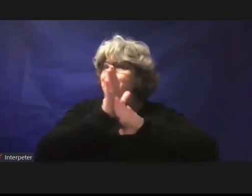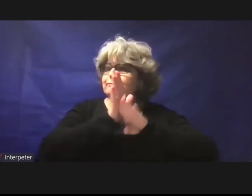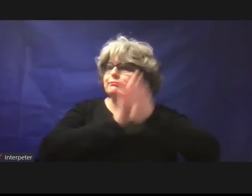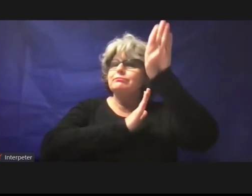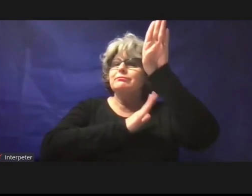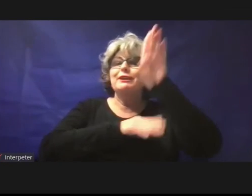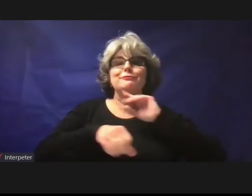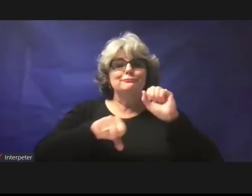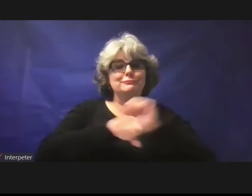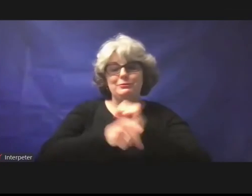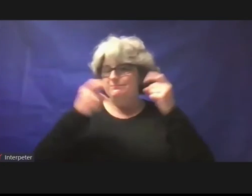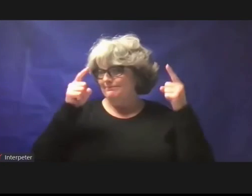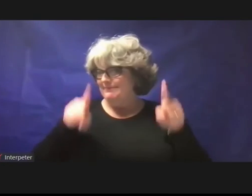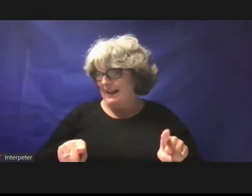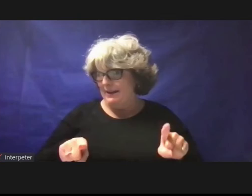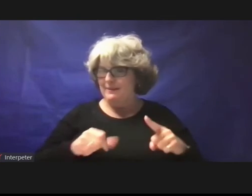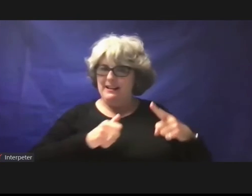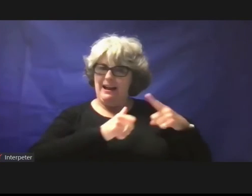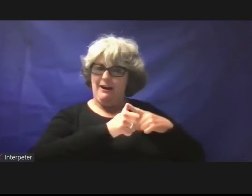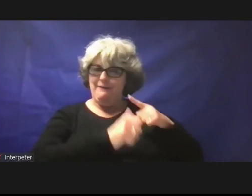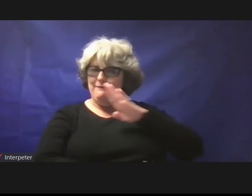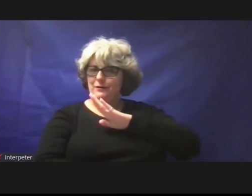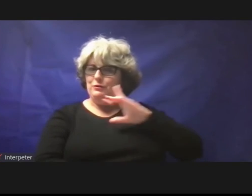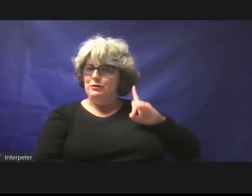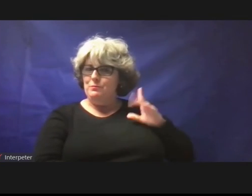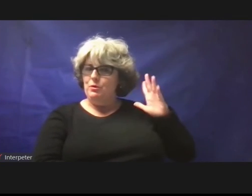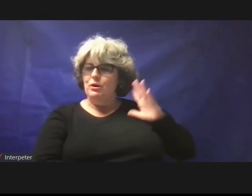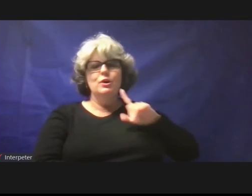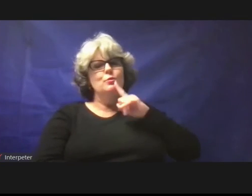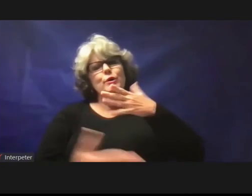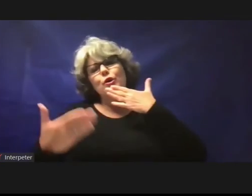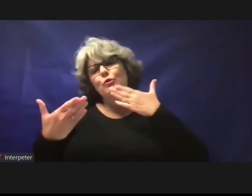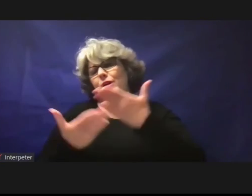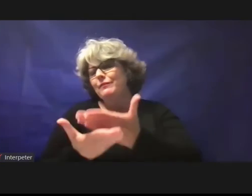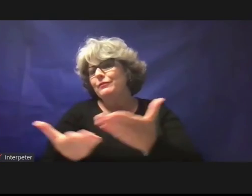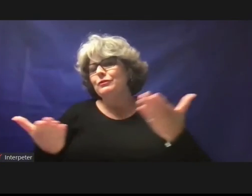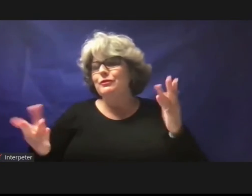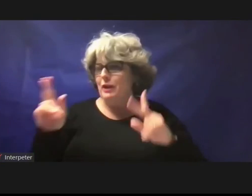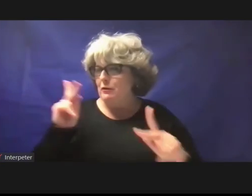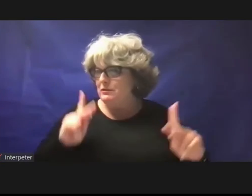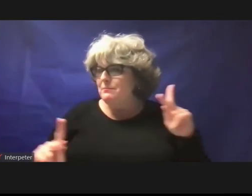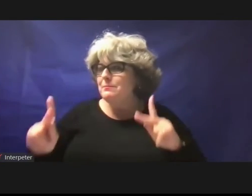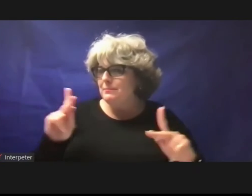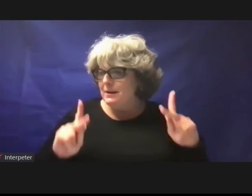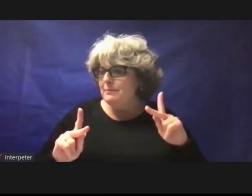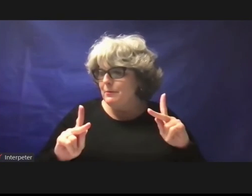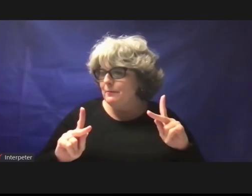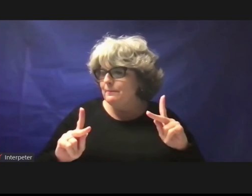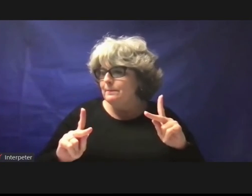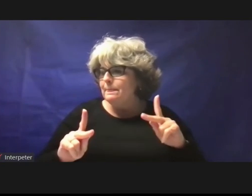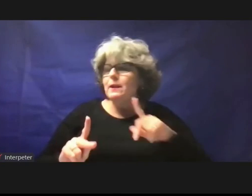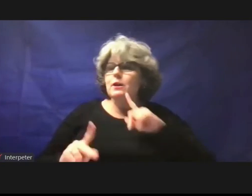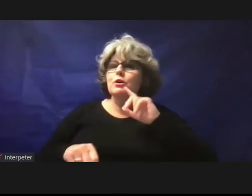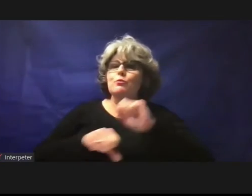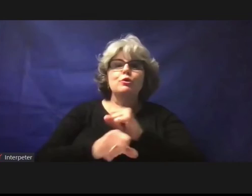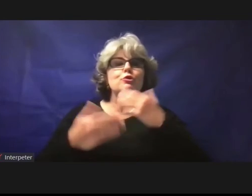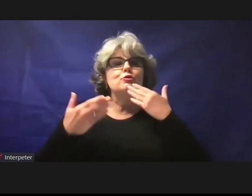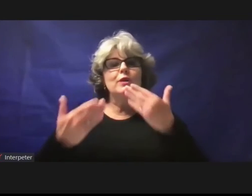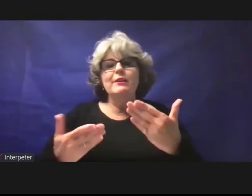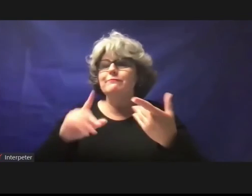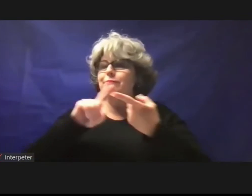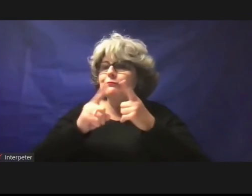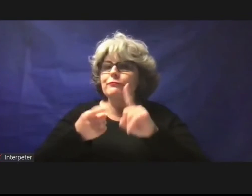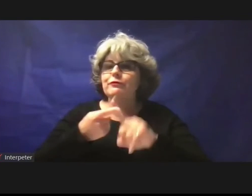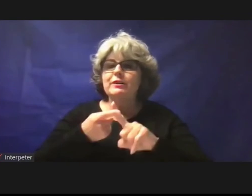we did. He was on our original board. So we're so grateful to all of those people. We're so very grateful for the Friends